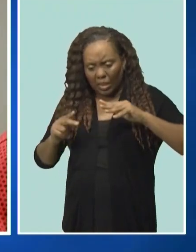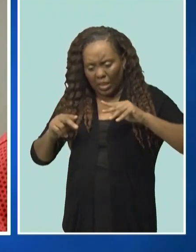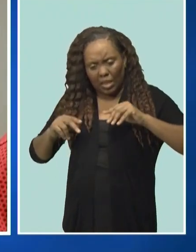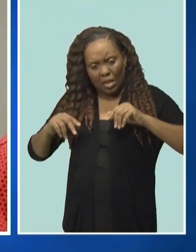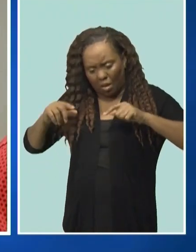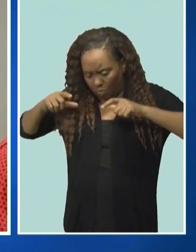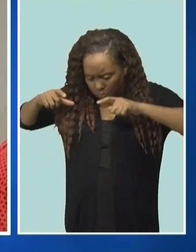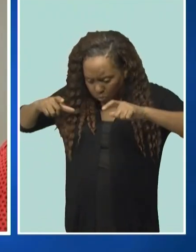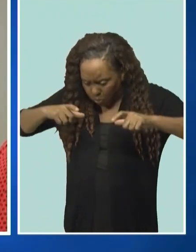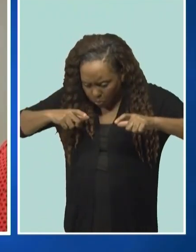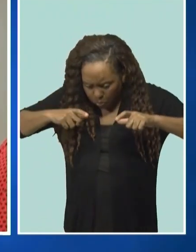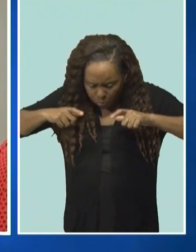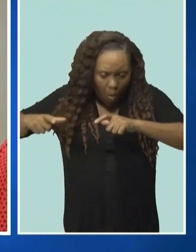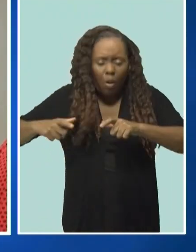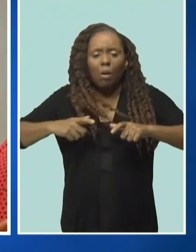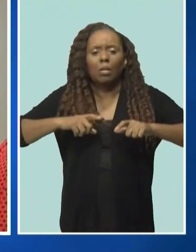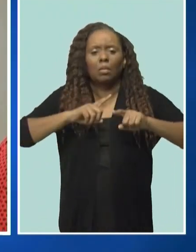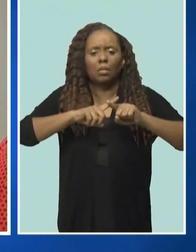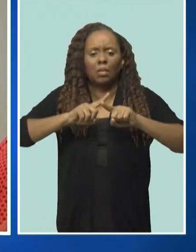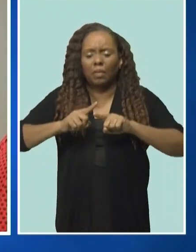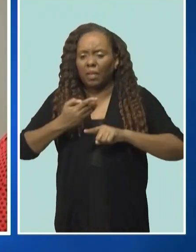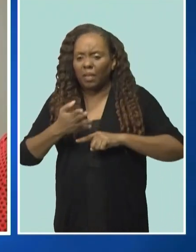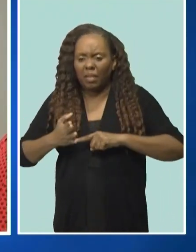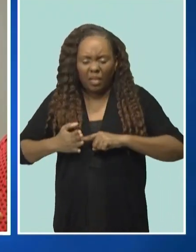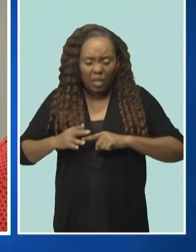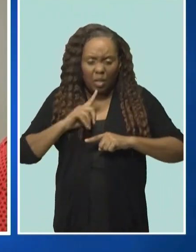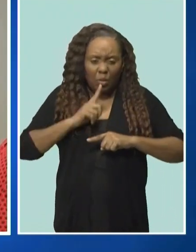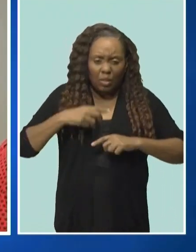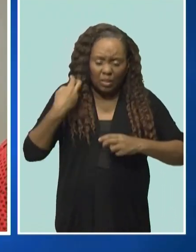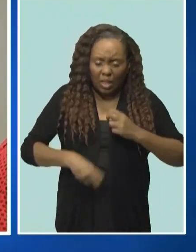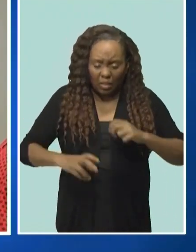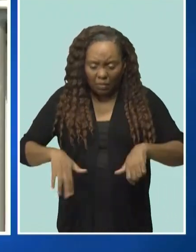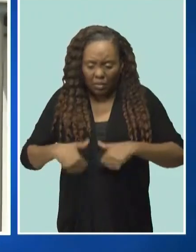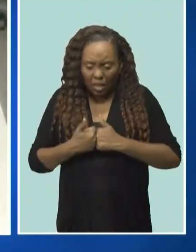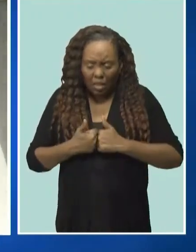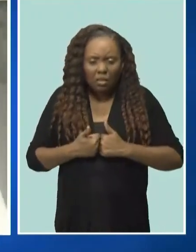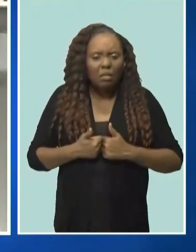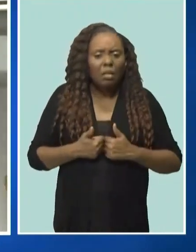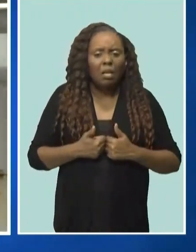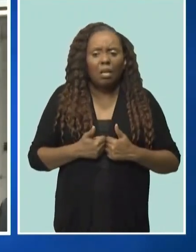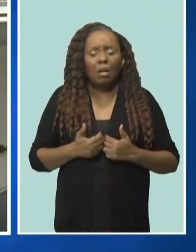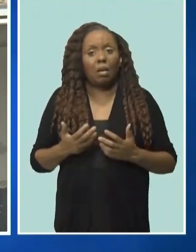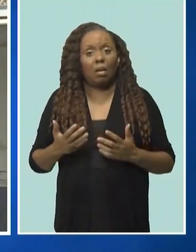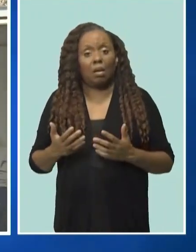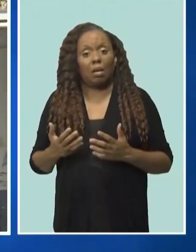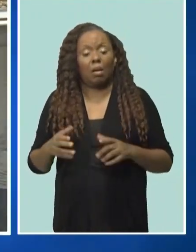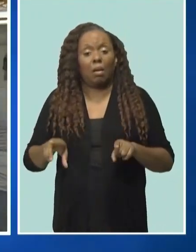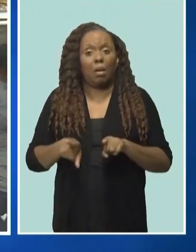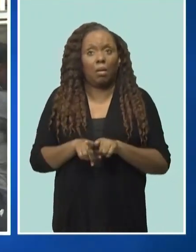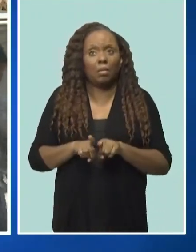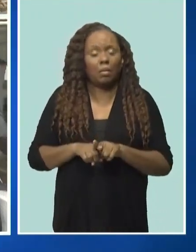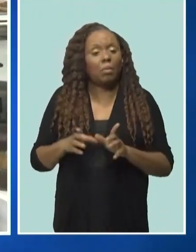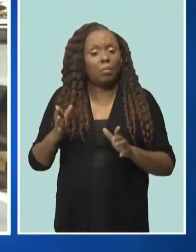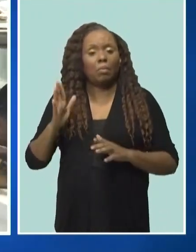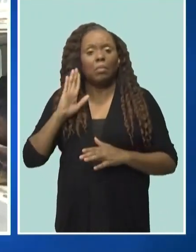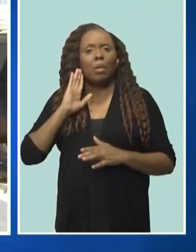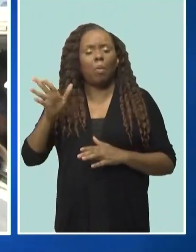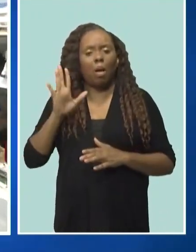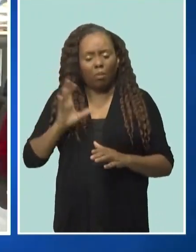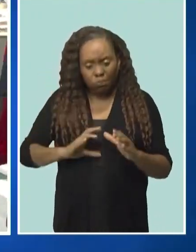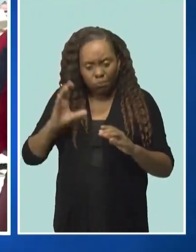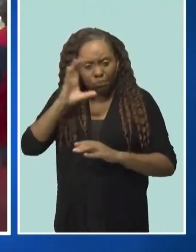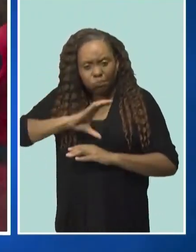concrete slabs. So it's quite challenging. Additionally, Dr. Cox says they are